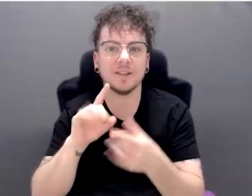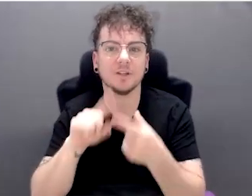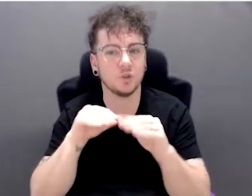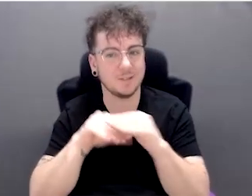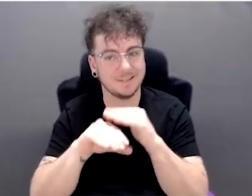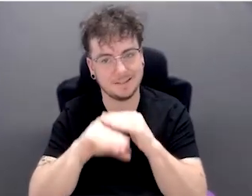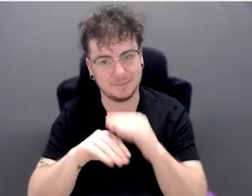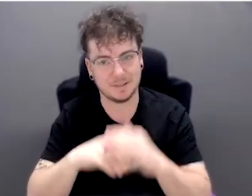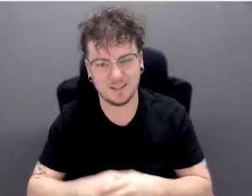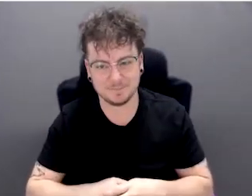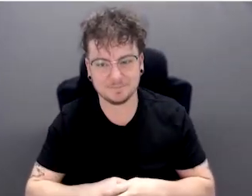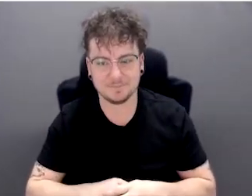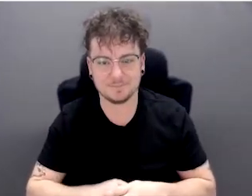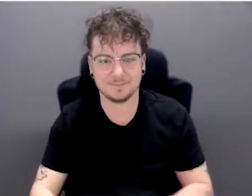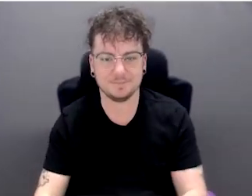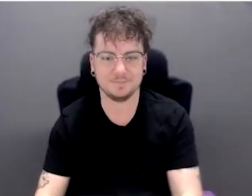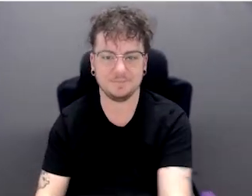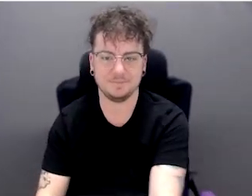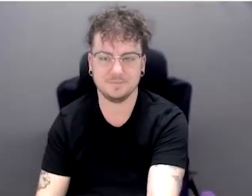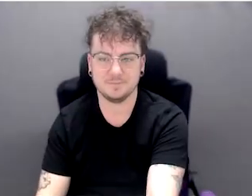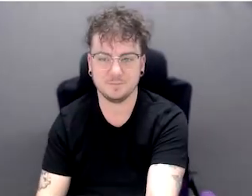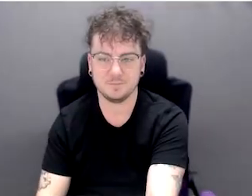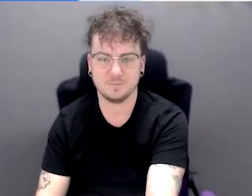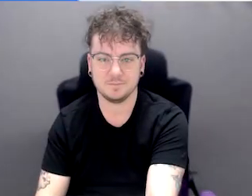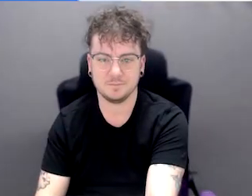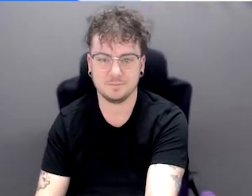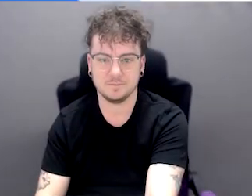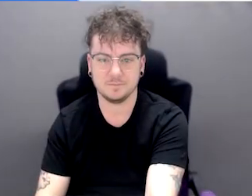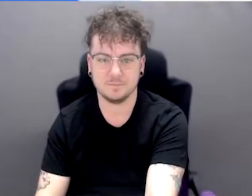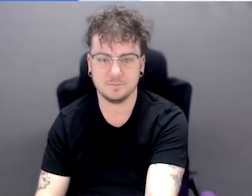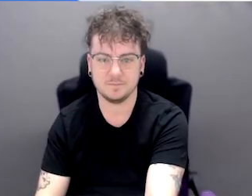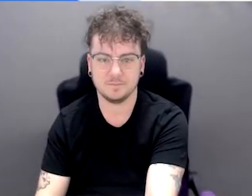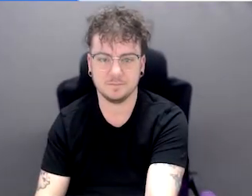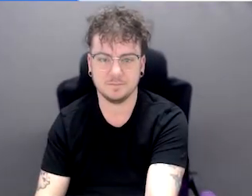accessibility. Next slide, please.